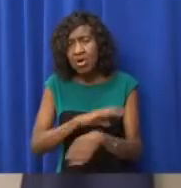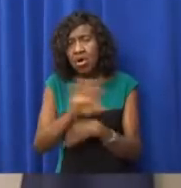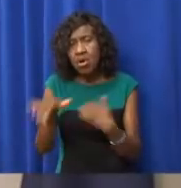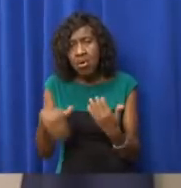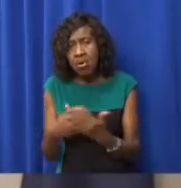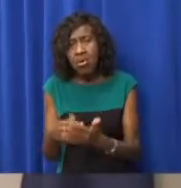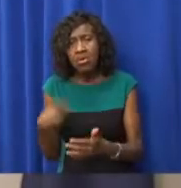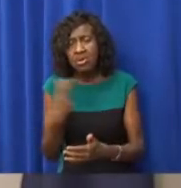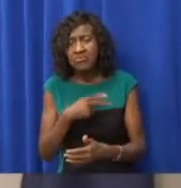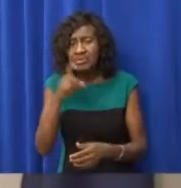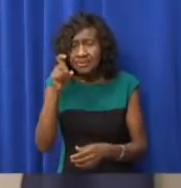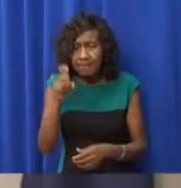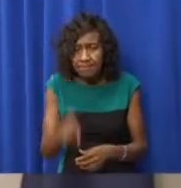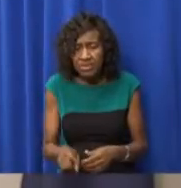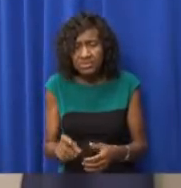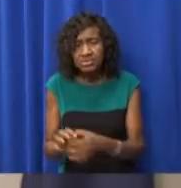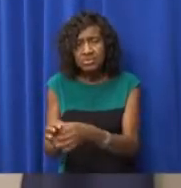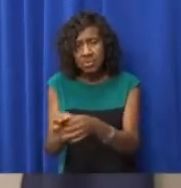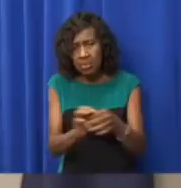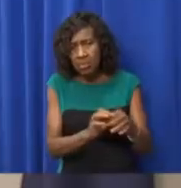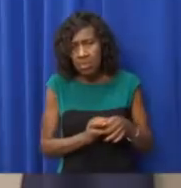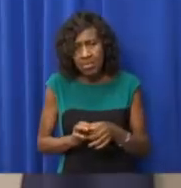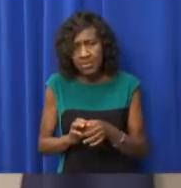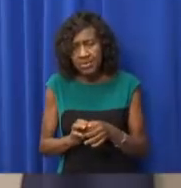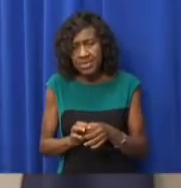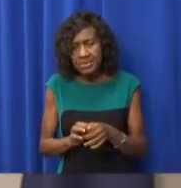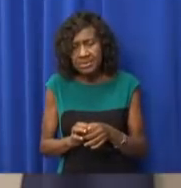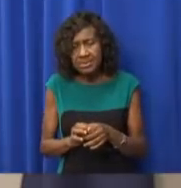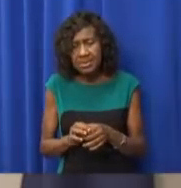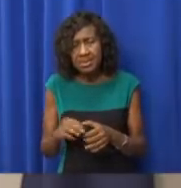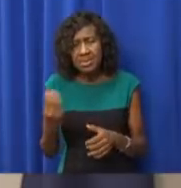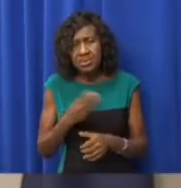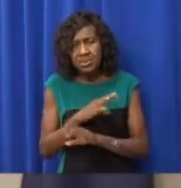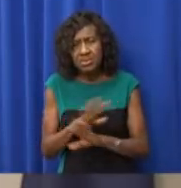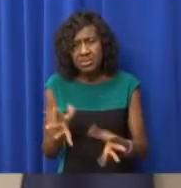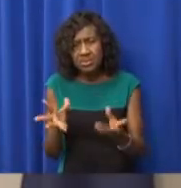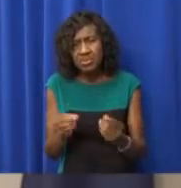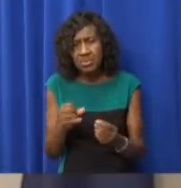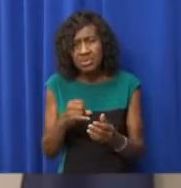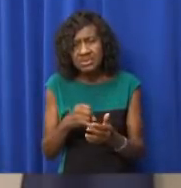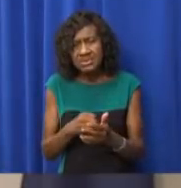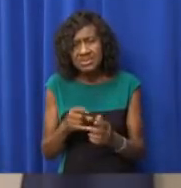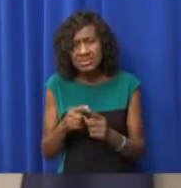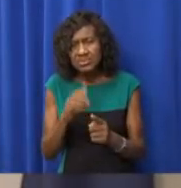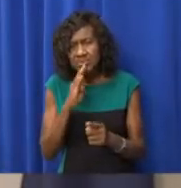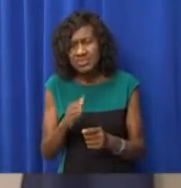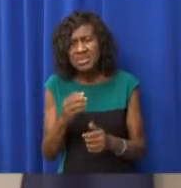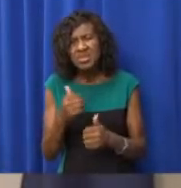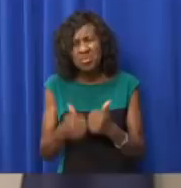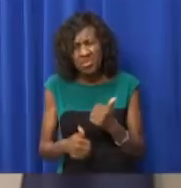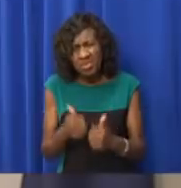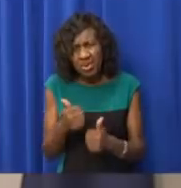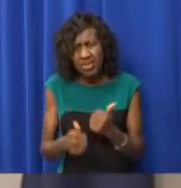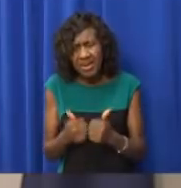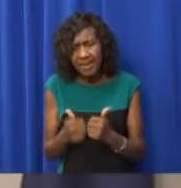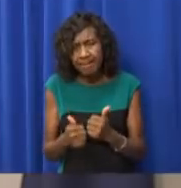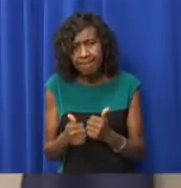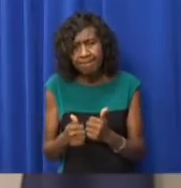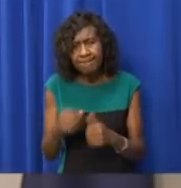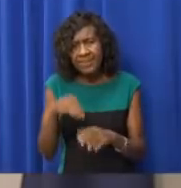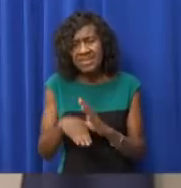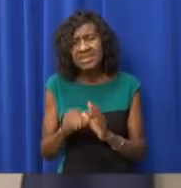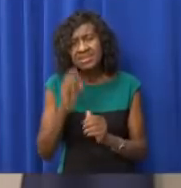collaboration. This cannot and must not become a problem we continue to face as we move